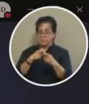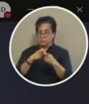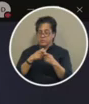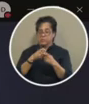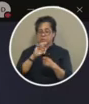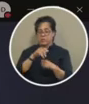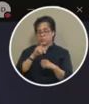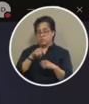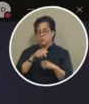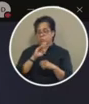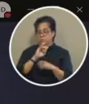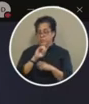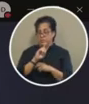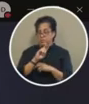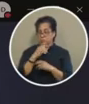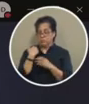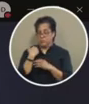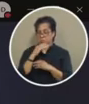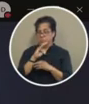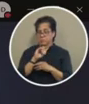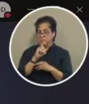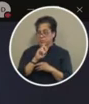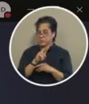the lowest responsive and responsible bidder.